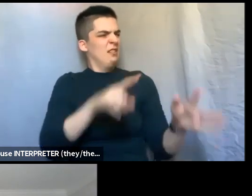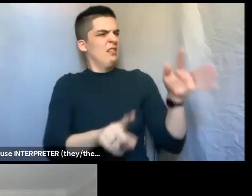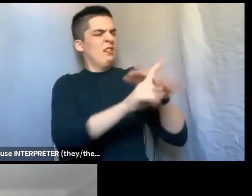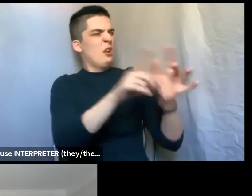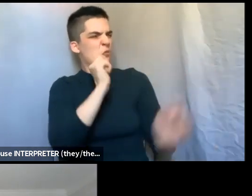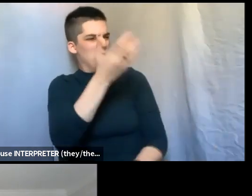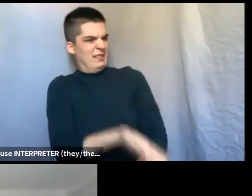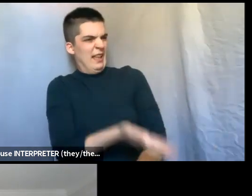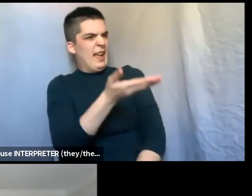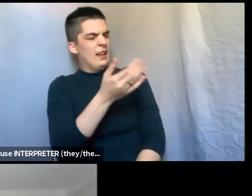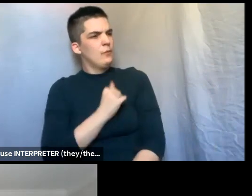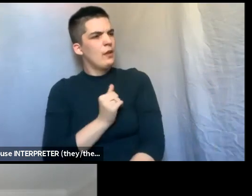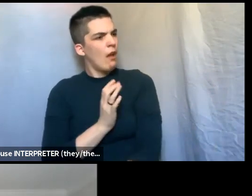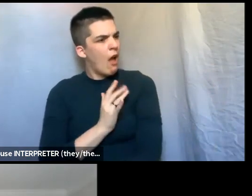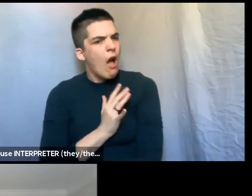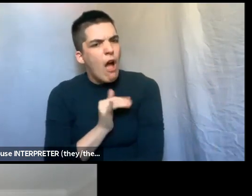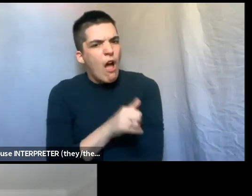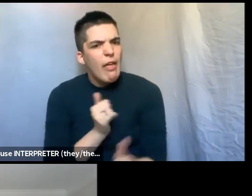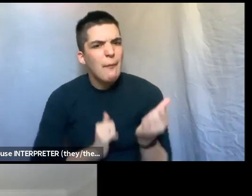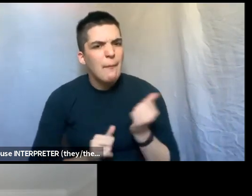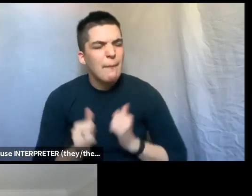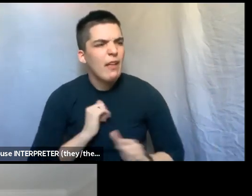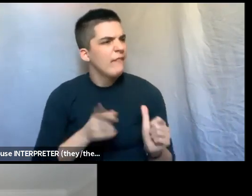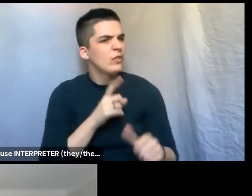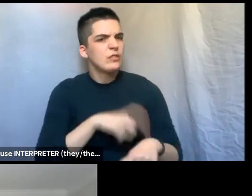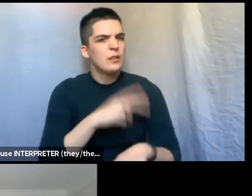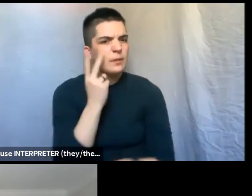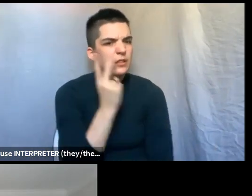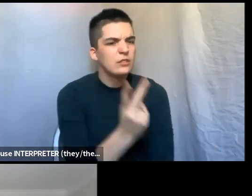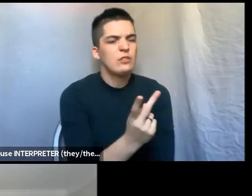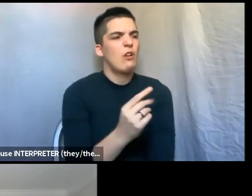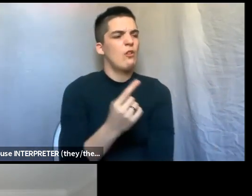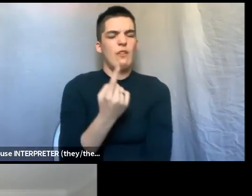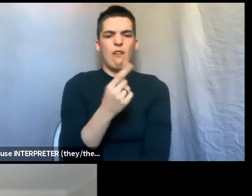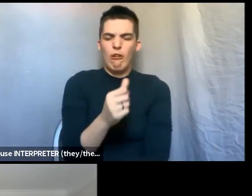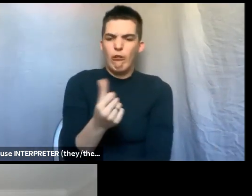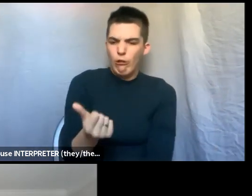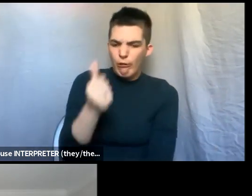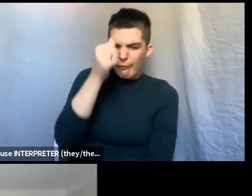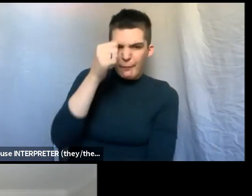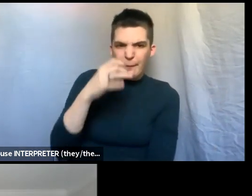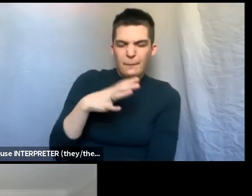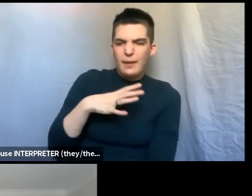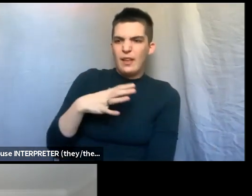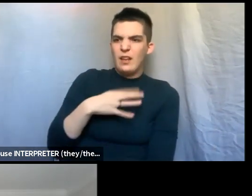an incredible play. The first time I ever saw Ariane Mnuchin's Iphigenia and Aulis,